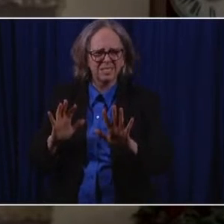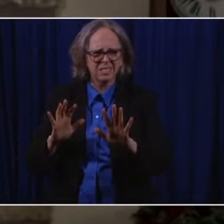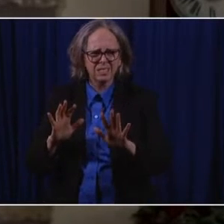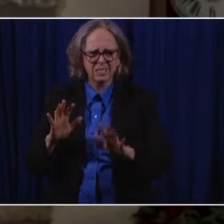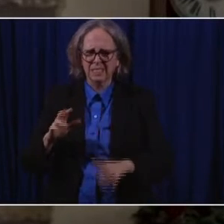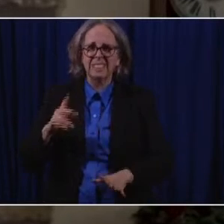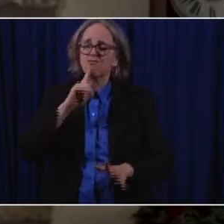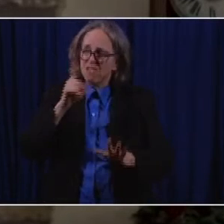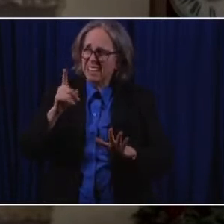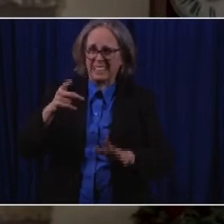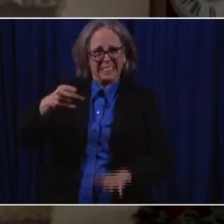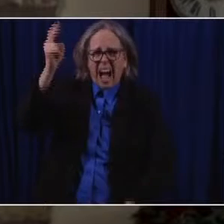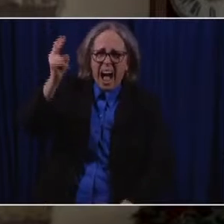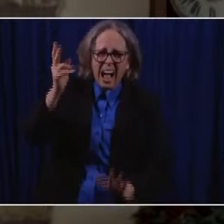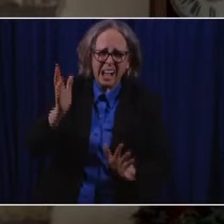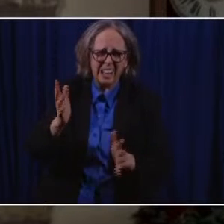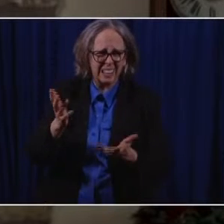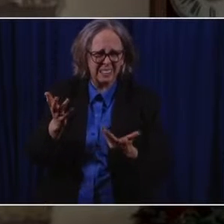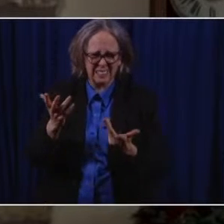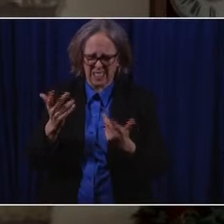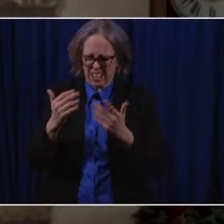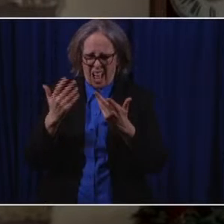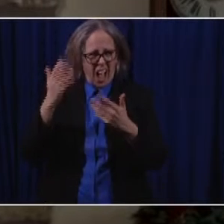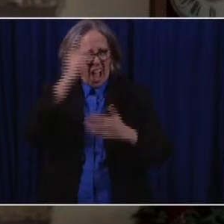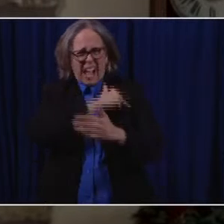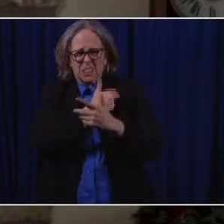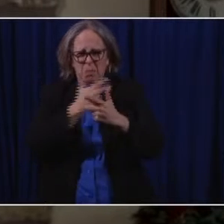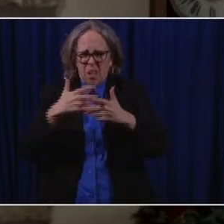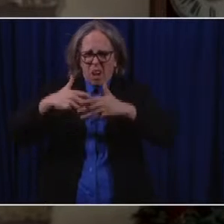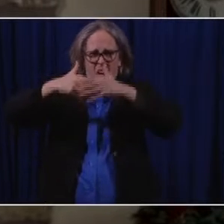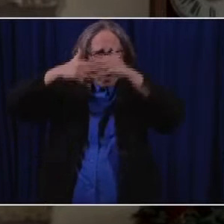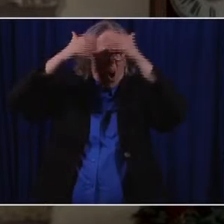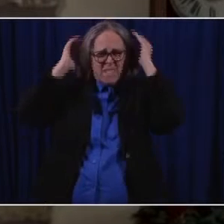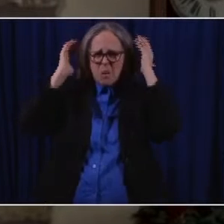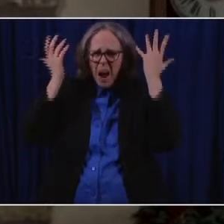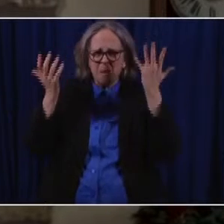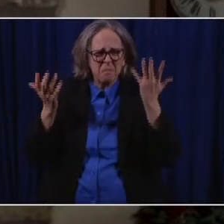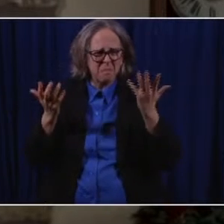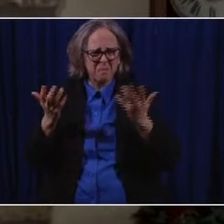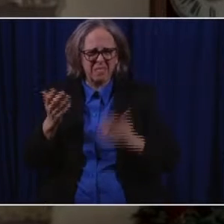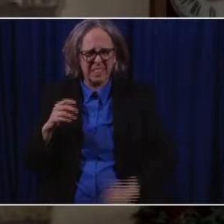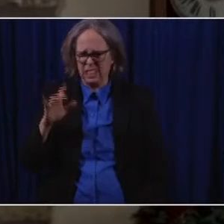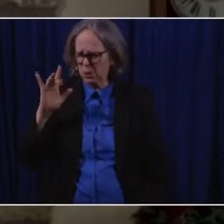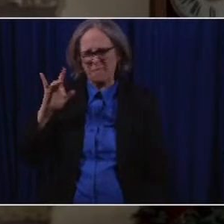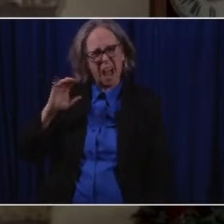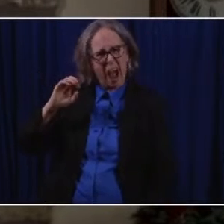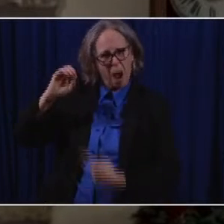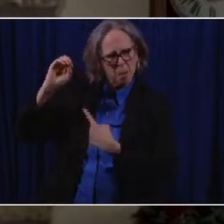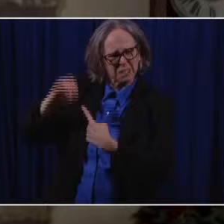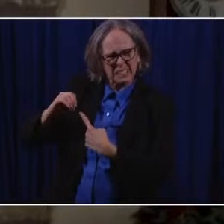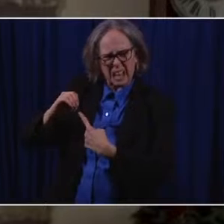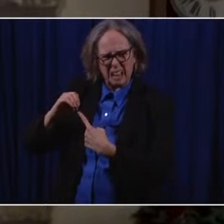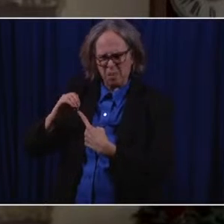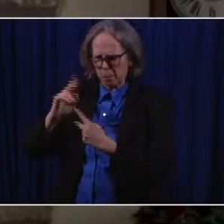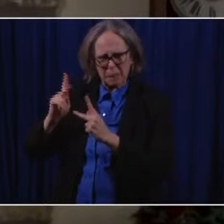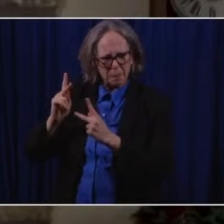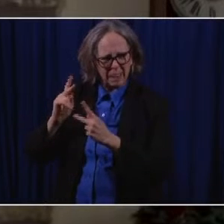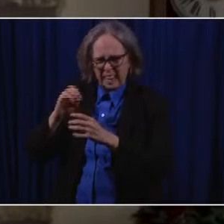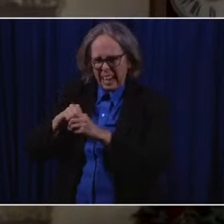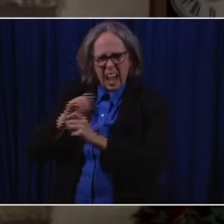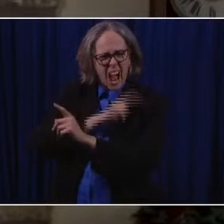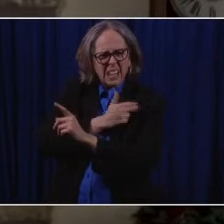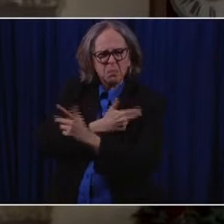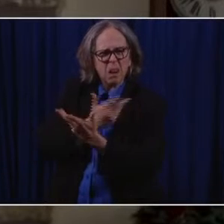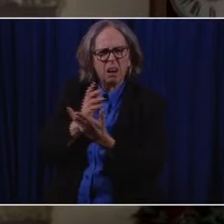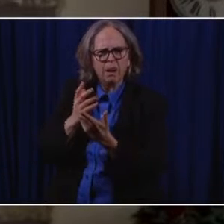got fourth of our hospital population is COVID patients today. 1/4, one out of every 4 people. 1 out of every 3